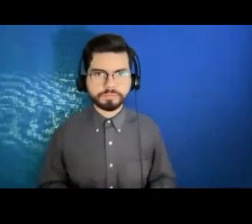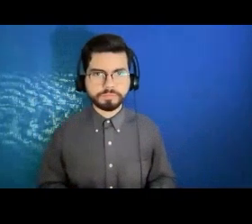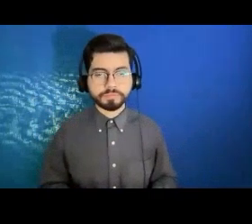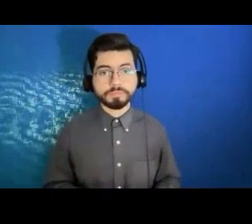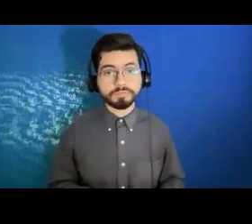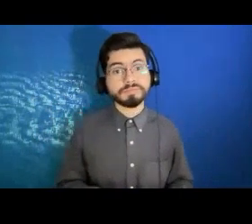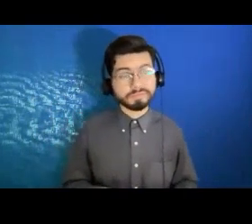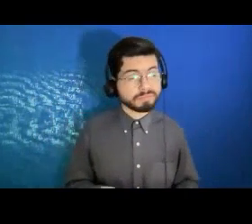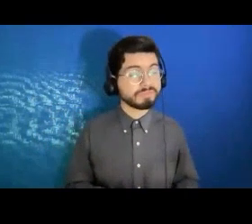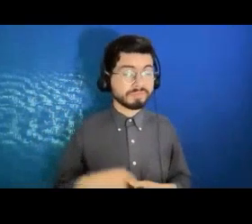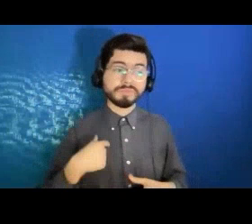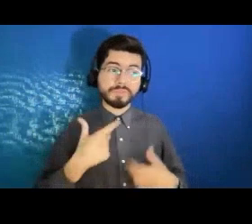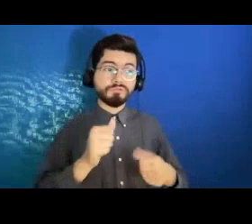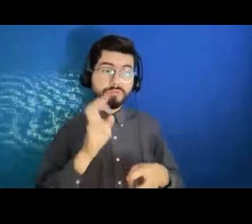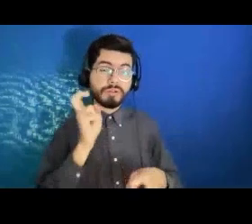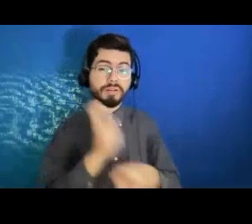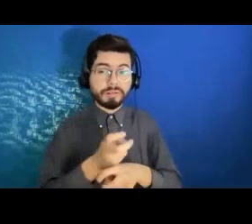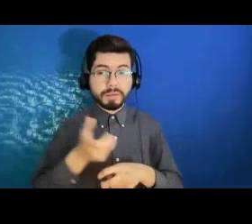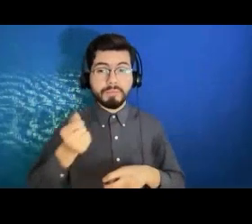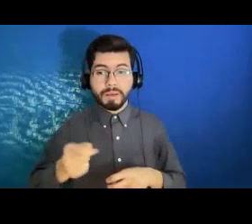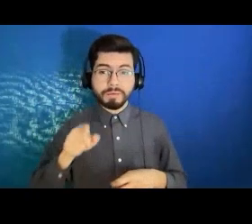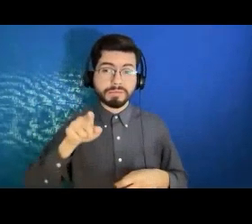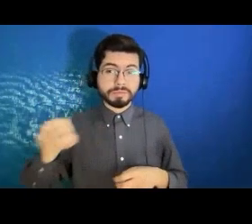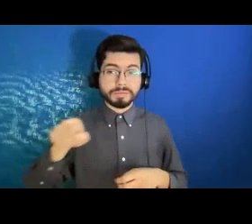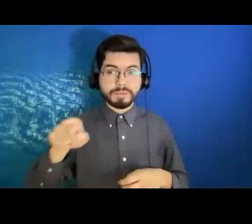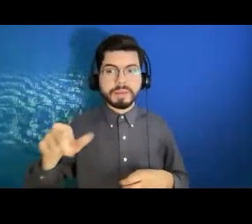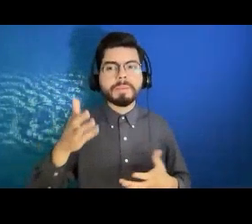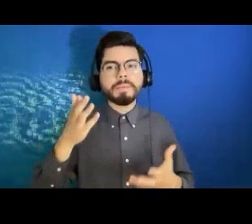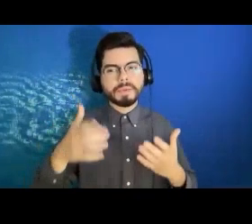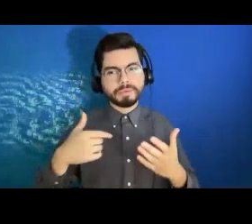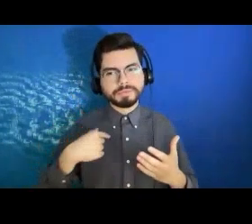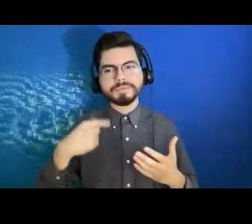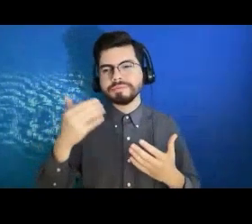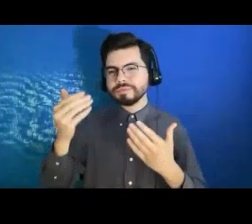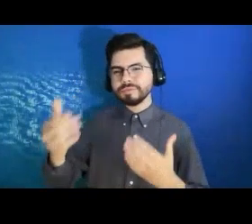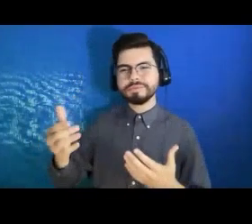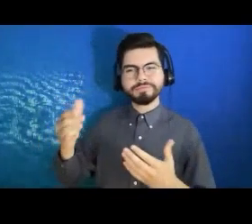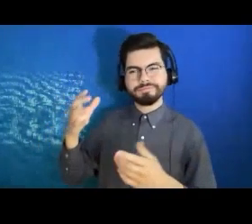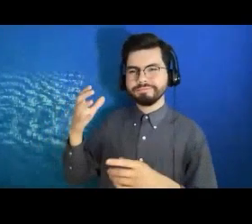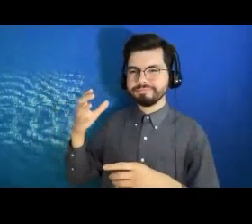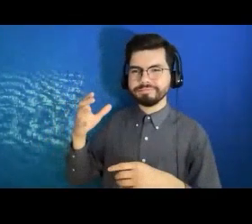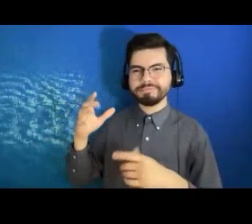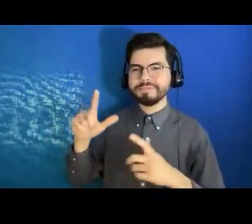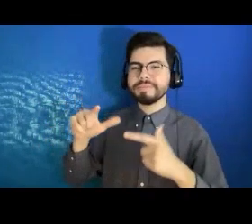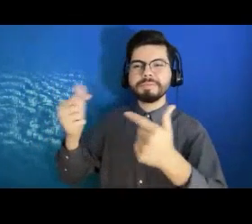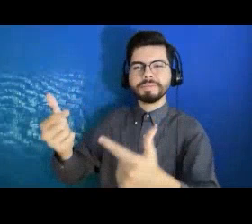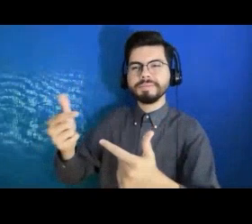I'm trying my hardest to go forward. Maybe I'll just say slide. Just take that away from me.